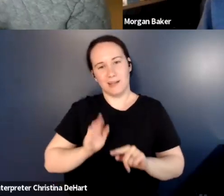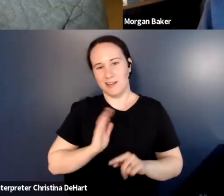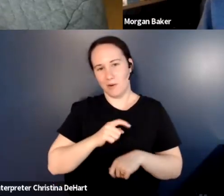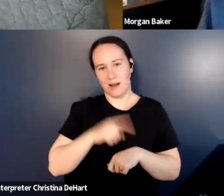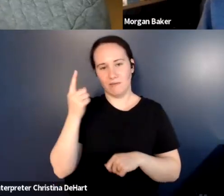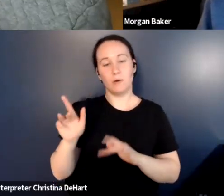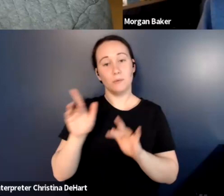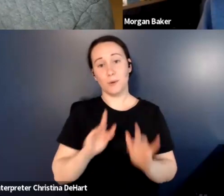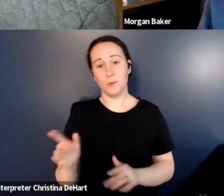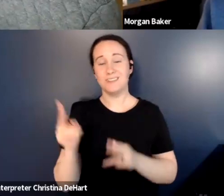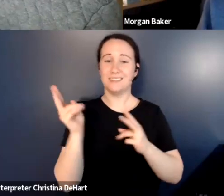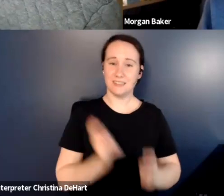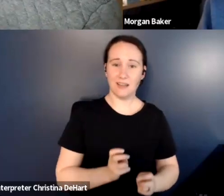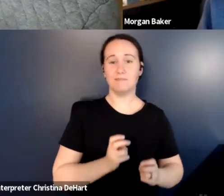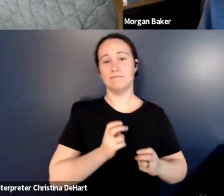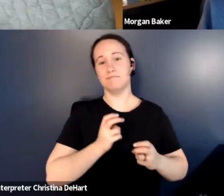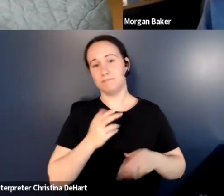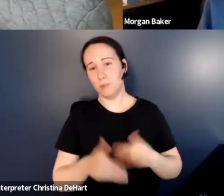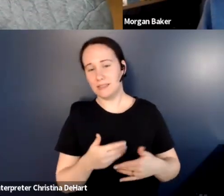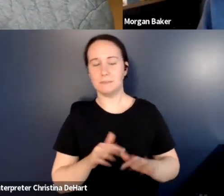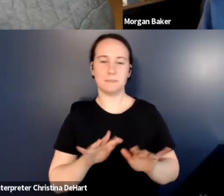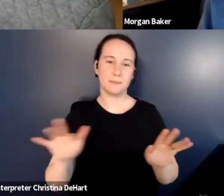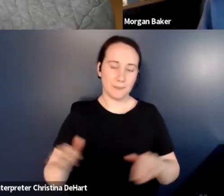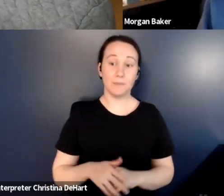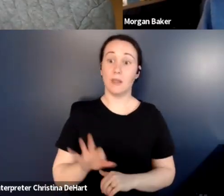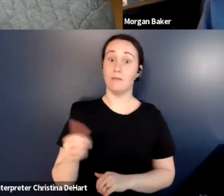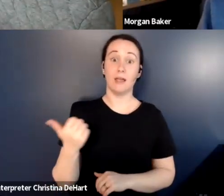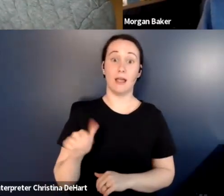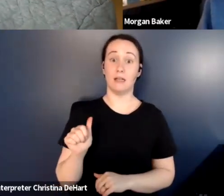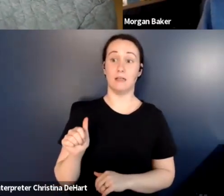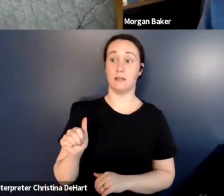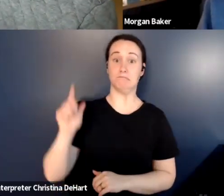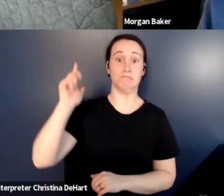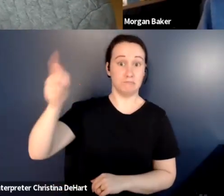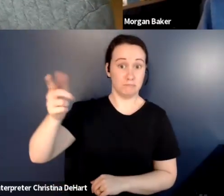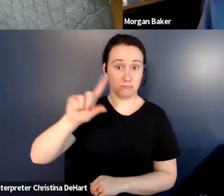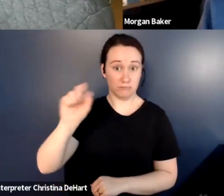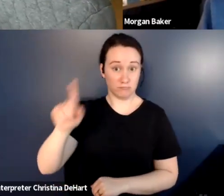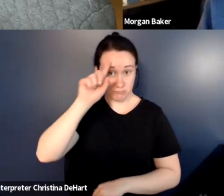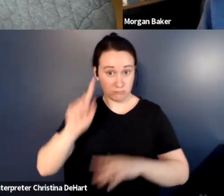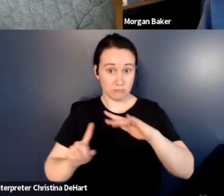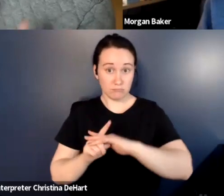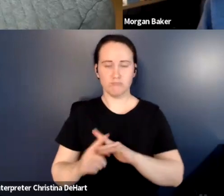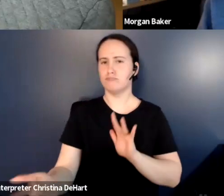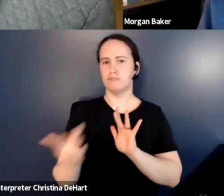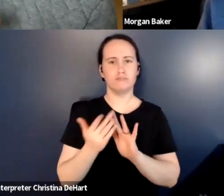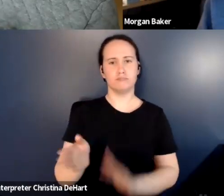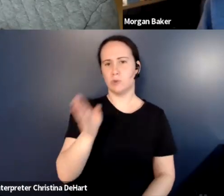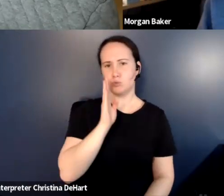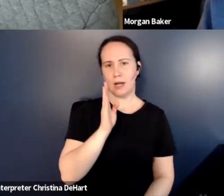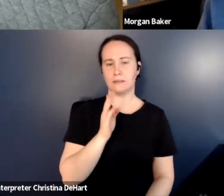and the question answer document. If you have any questions after this presentation, feel free to reach out to us directly. You can reach